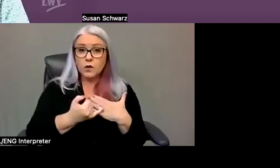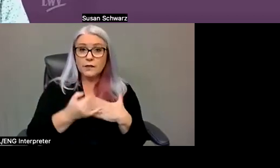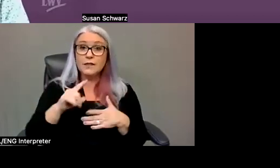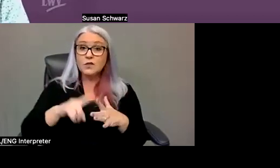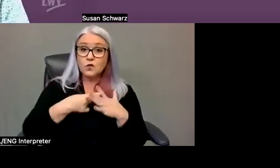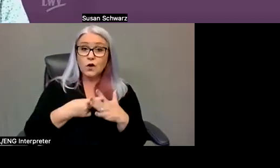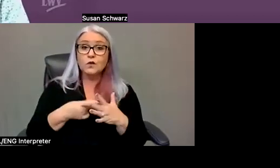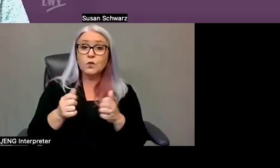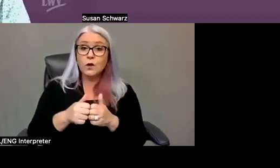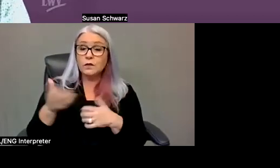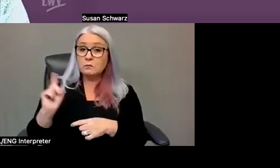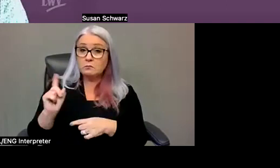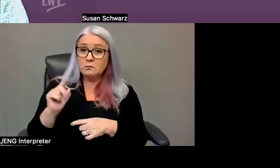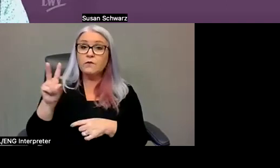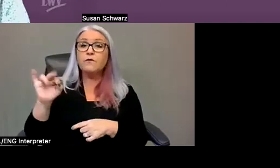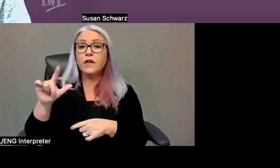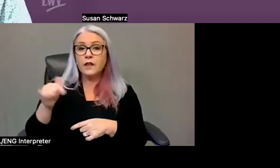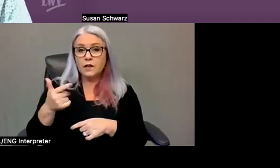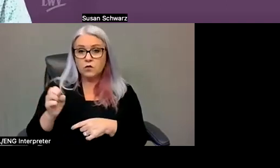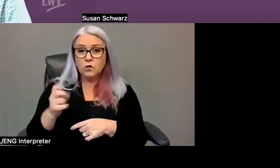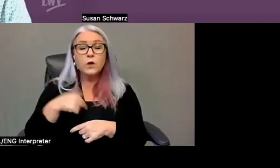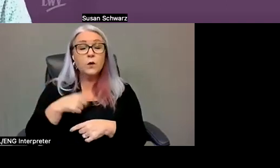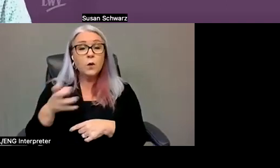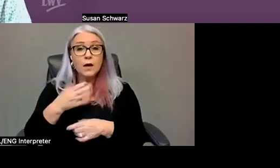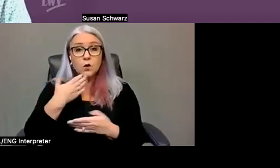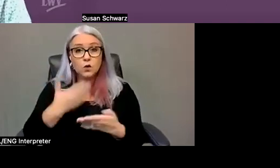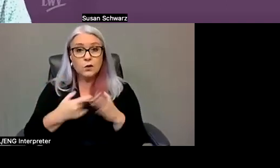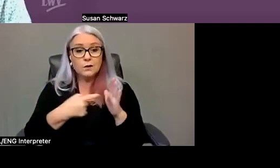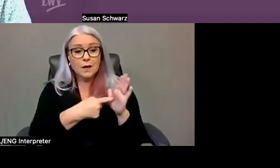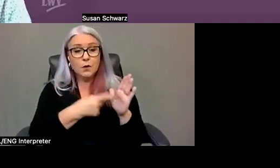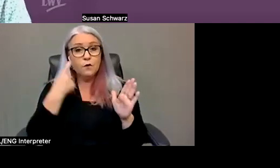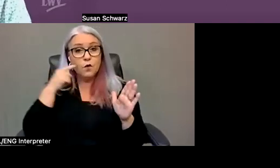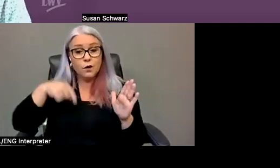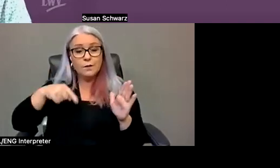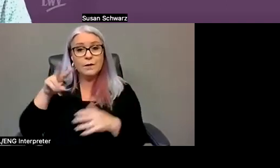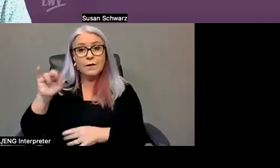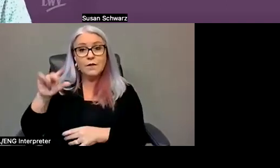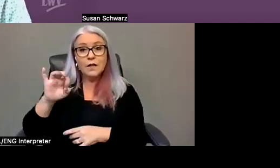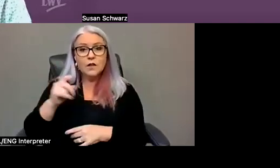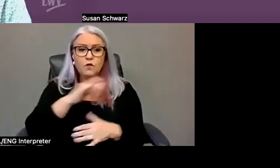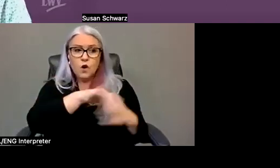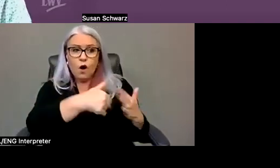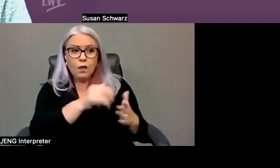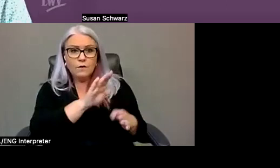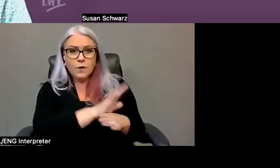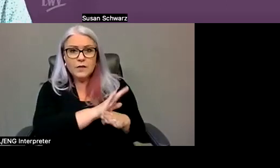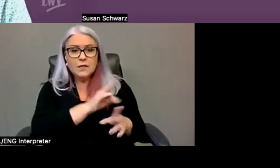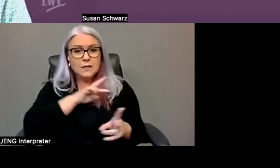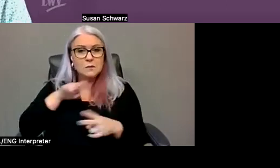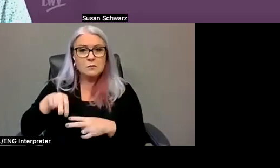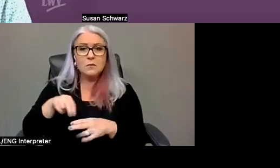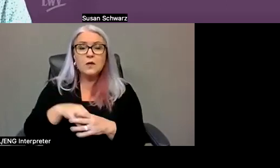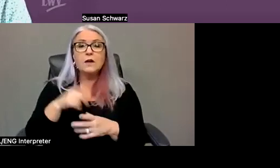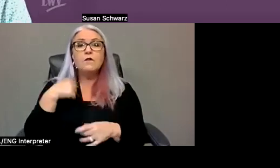village, and we want to be a good example for the village, for the rest of the businesses. With this energy performance